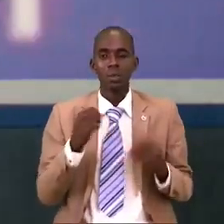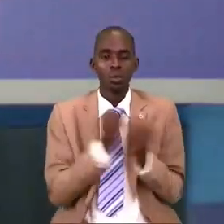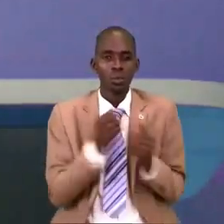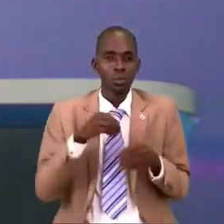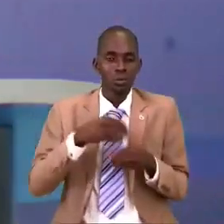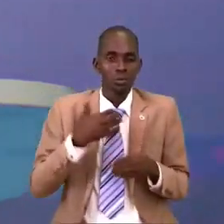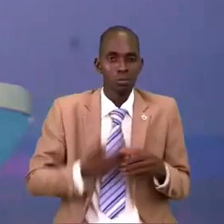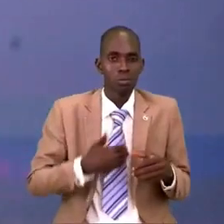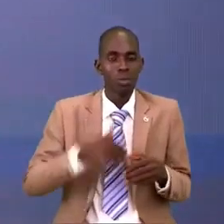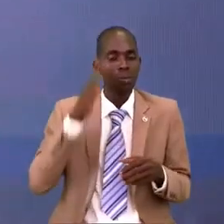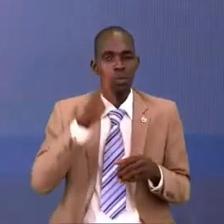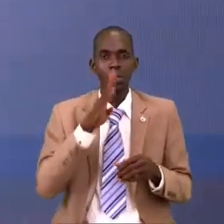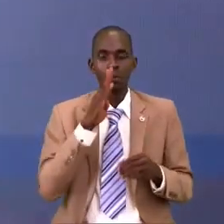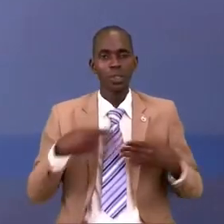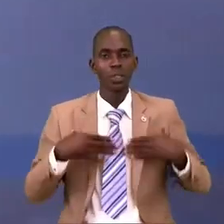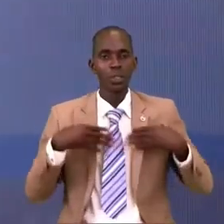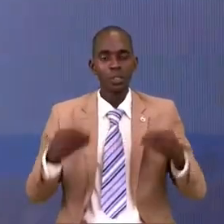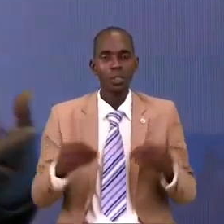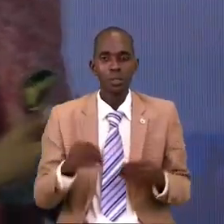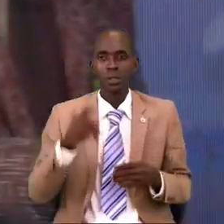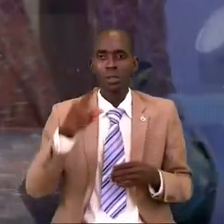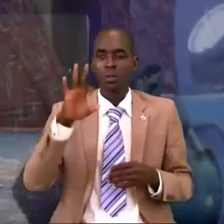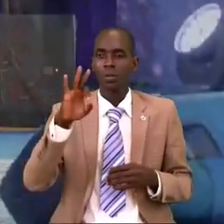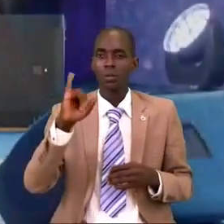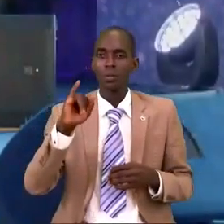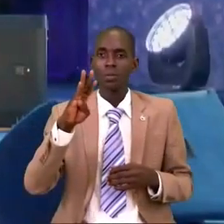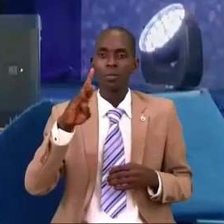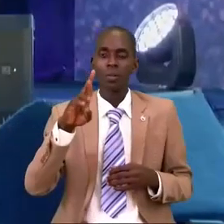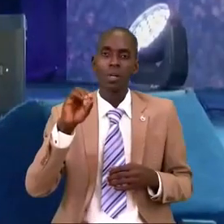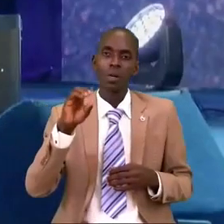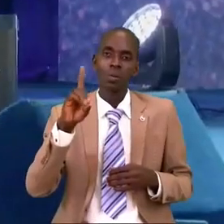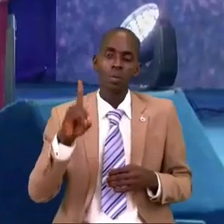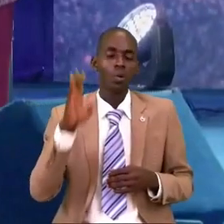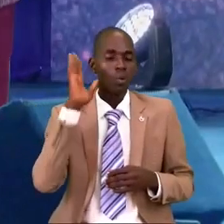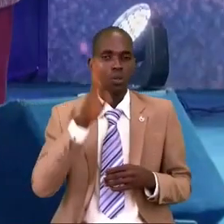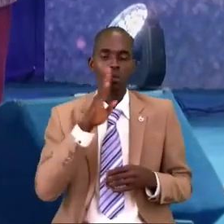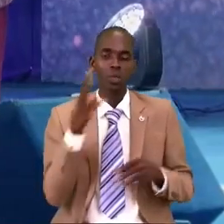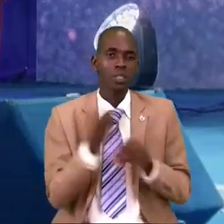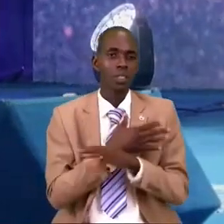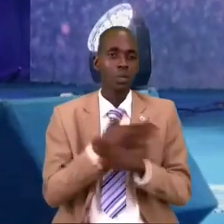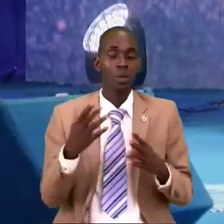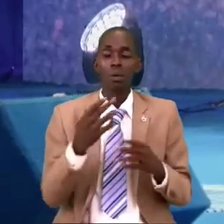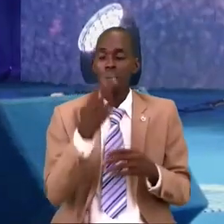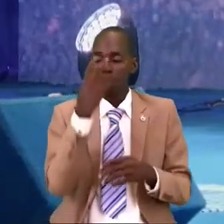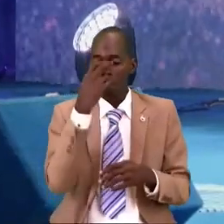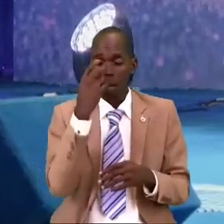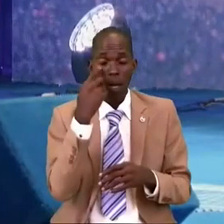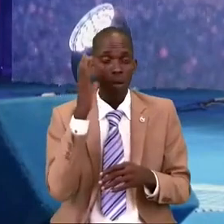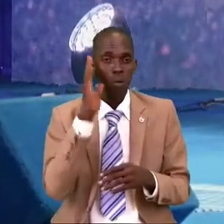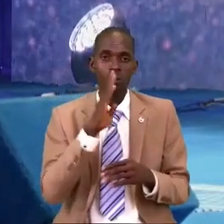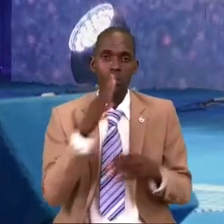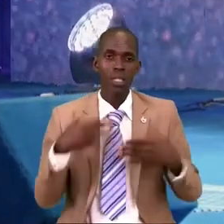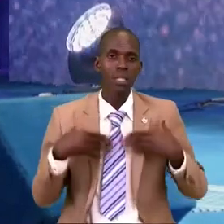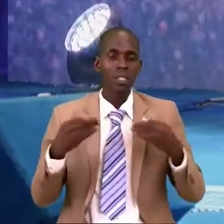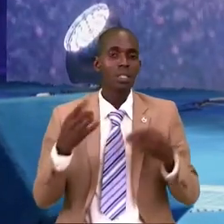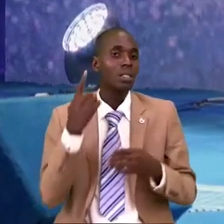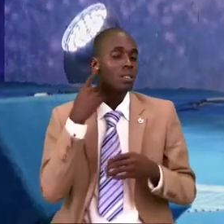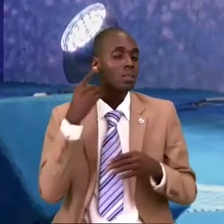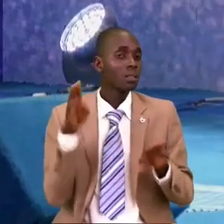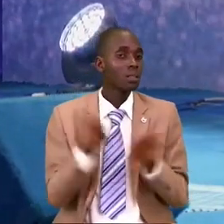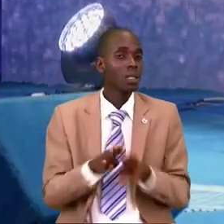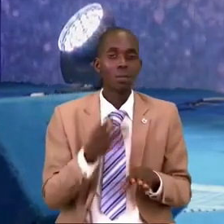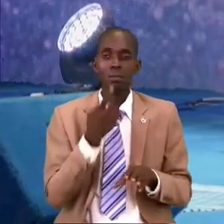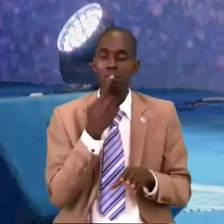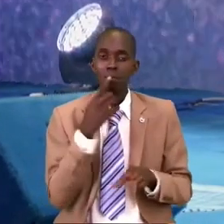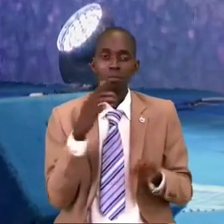healed. And deaf ears and dumb tongues will be healed. Even tonight, here and everywhere,